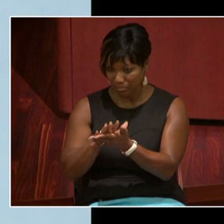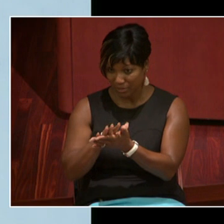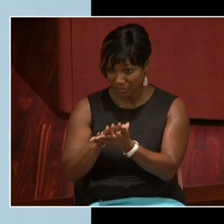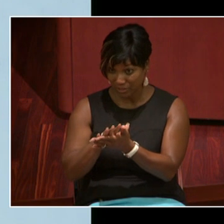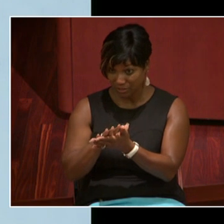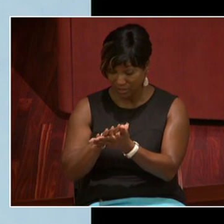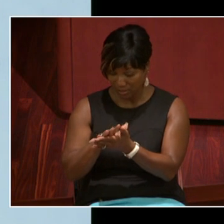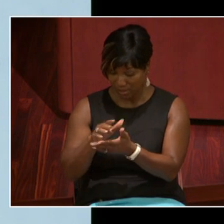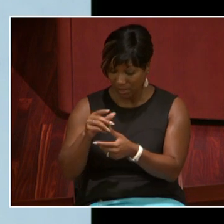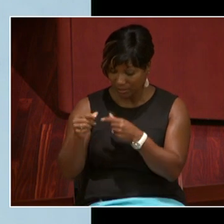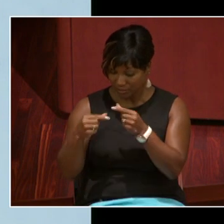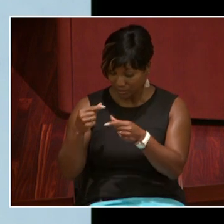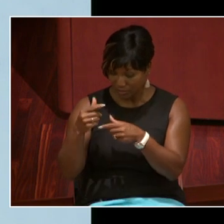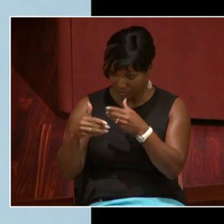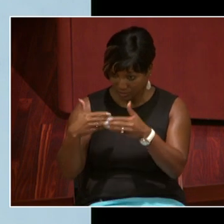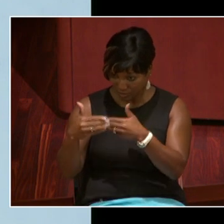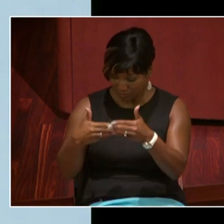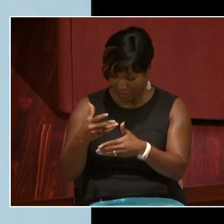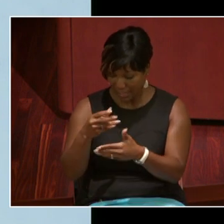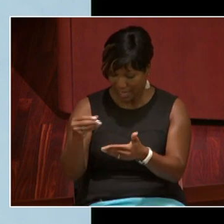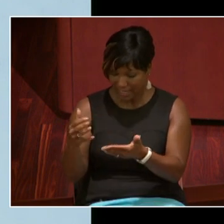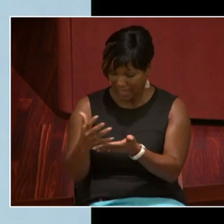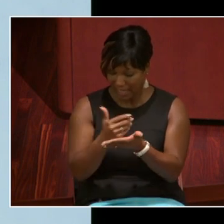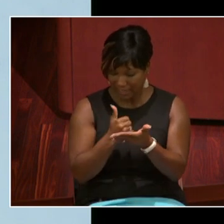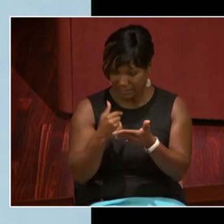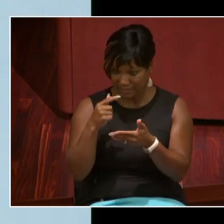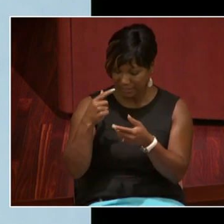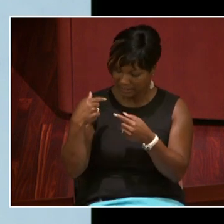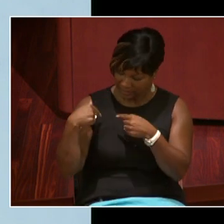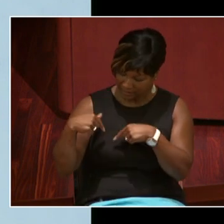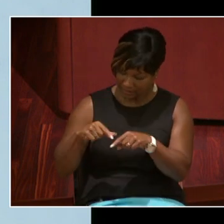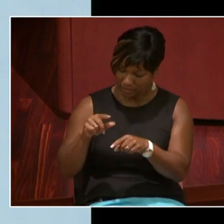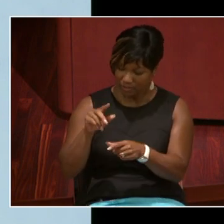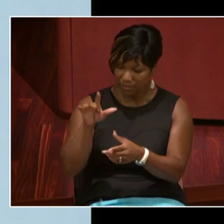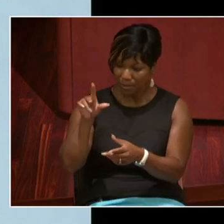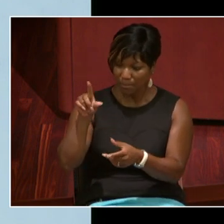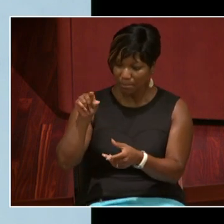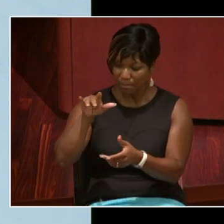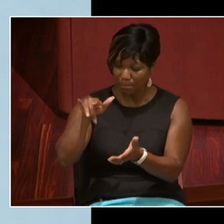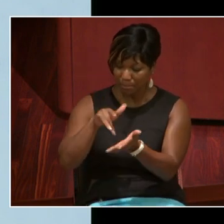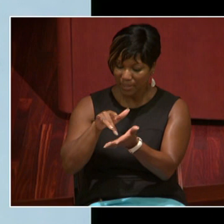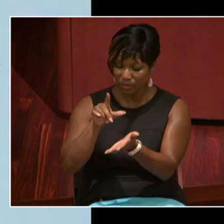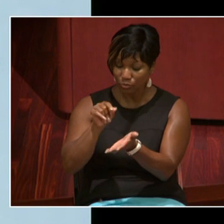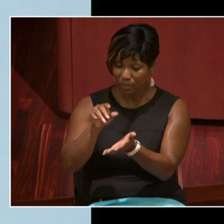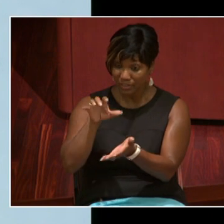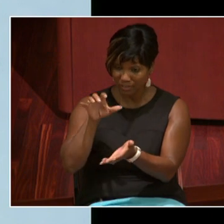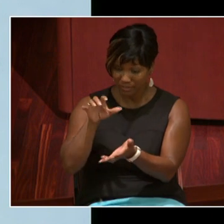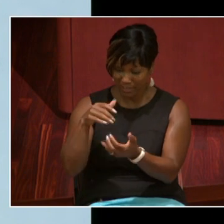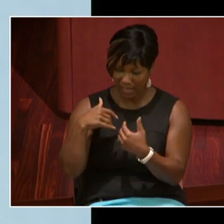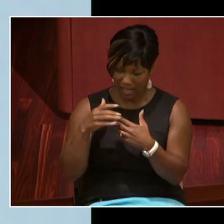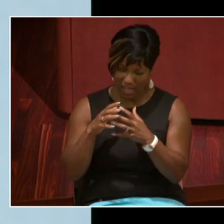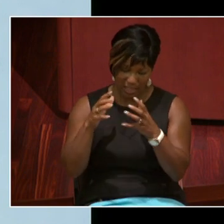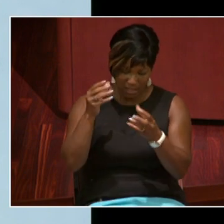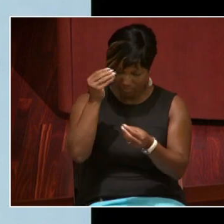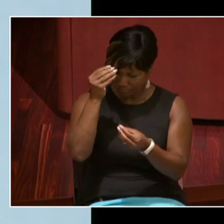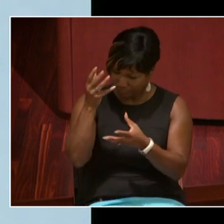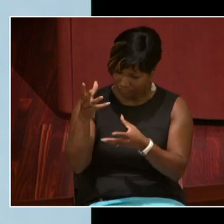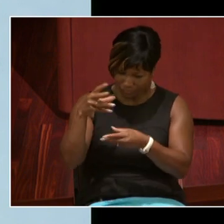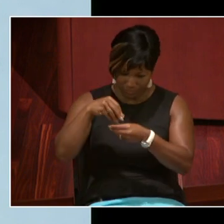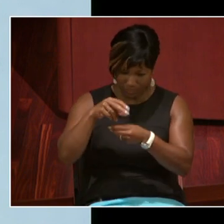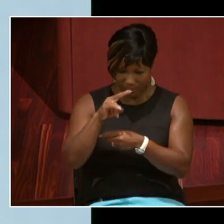collected since the mid-20th century. These documents hold a wealth of data, including